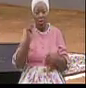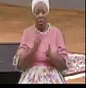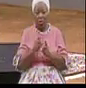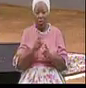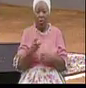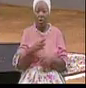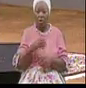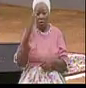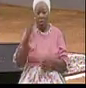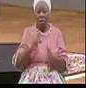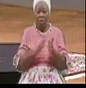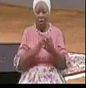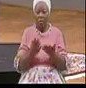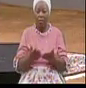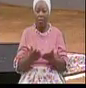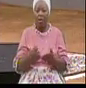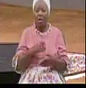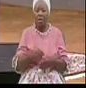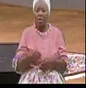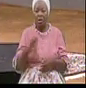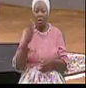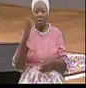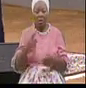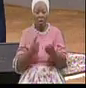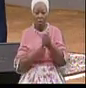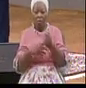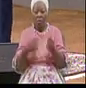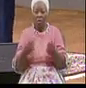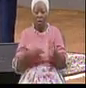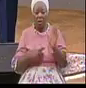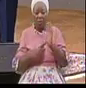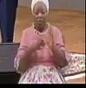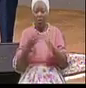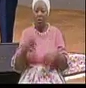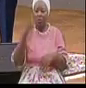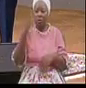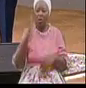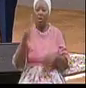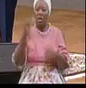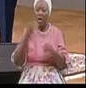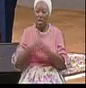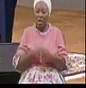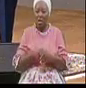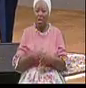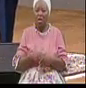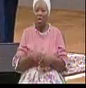the Bible, the whole revelation of God in